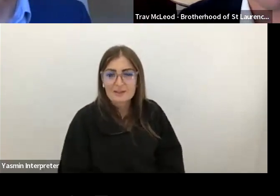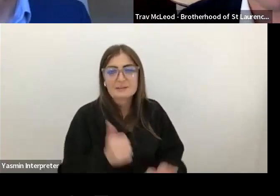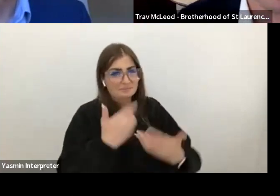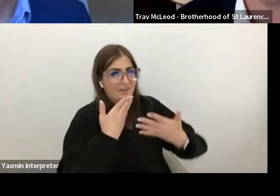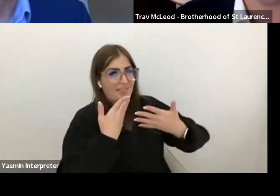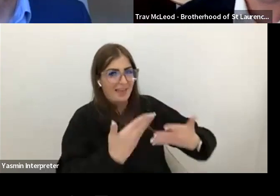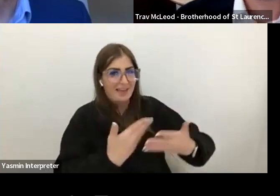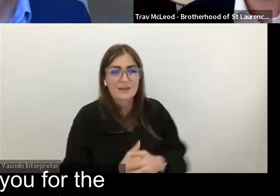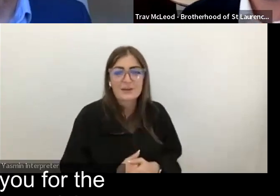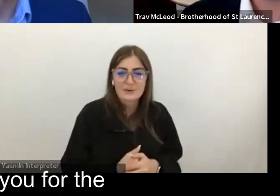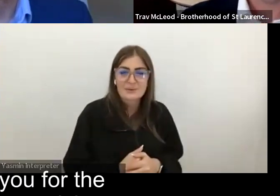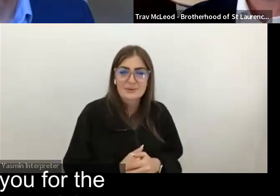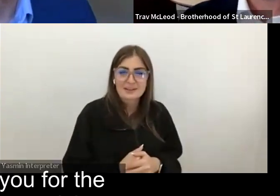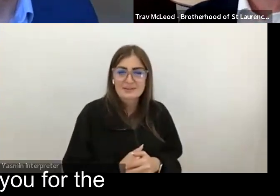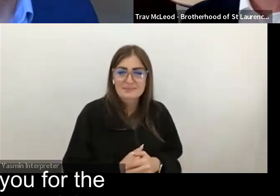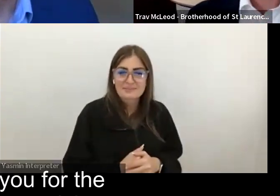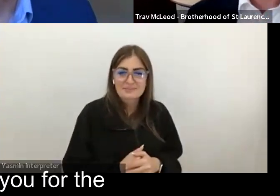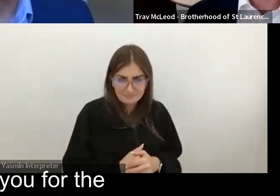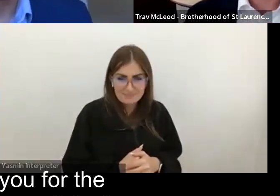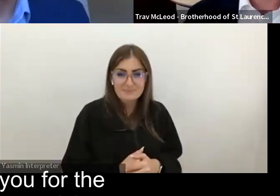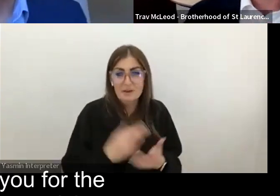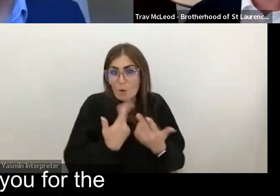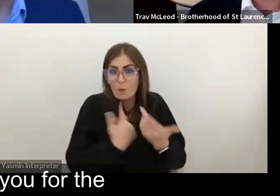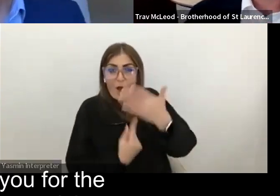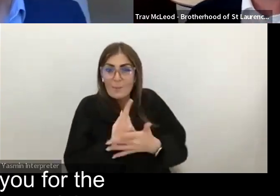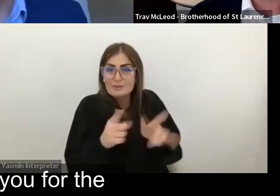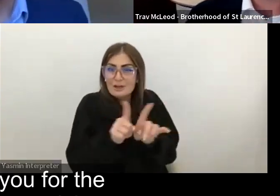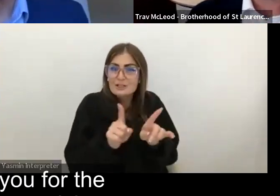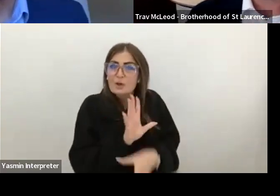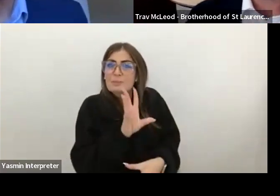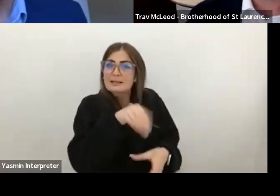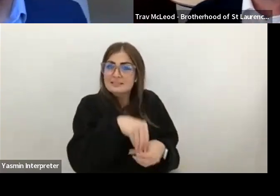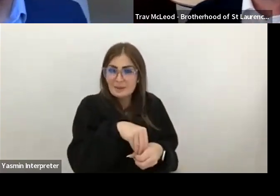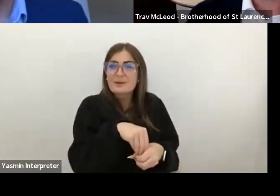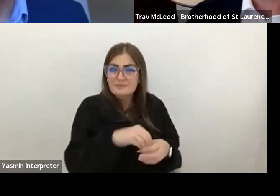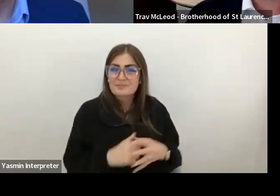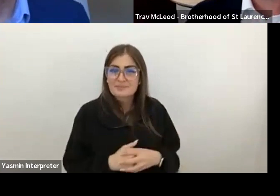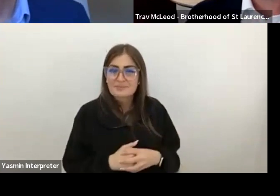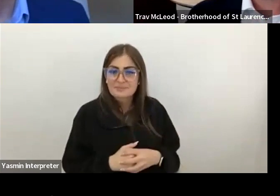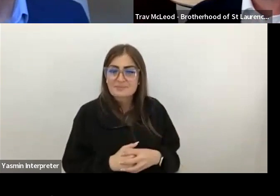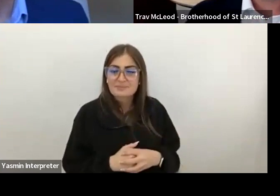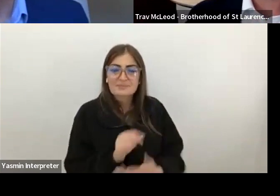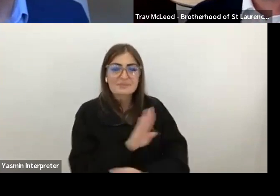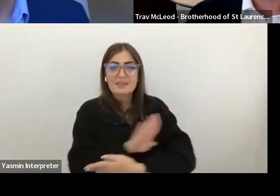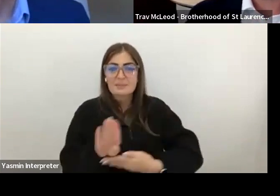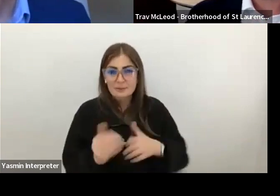Thank you very much, Trav, and thank you for the opportunity to participate in the